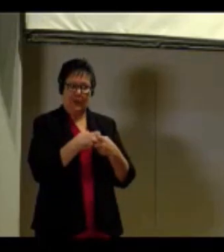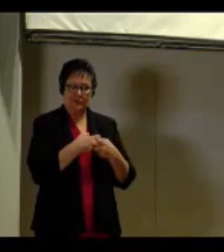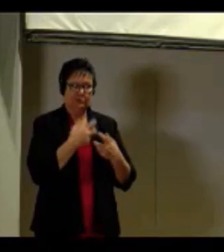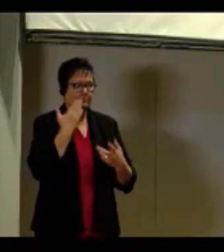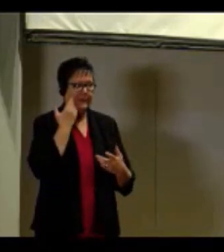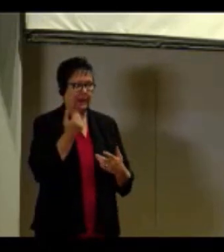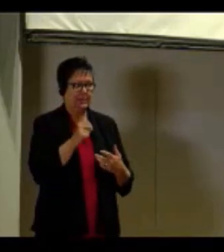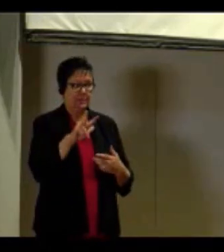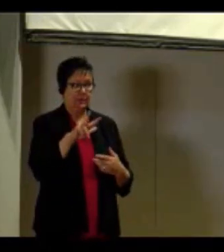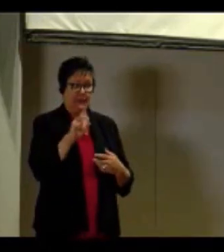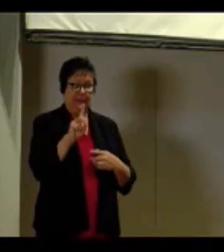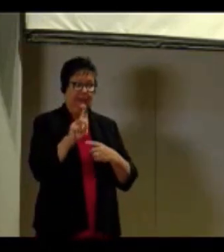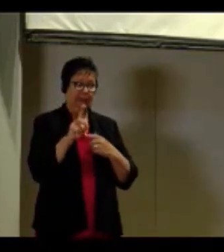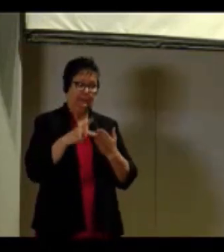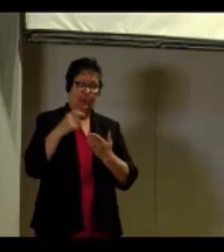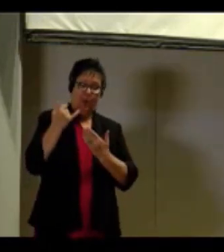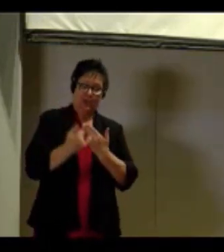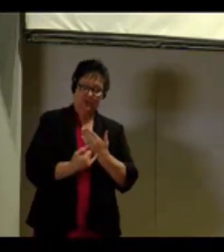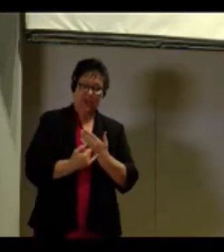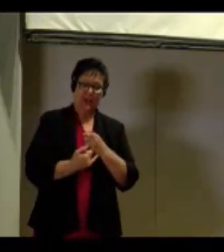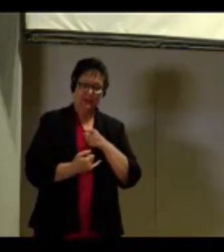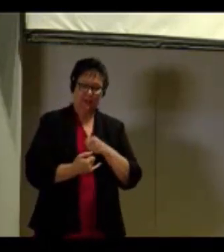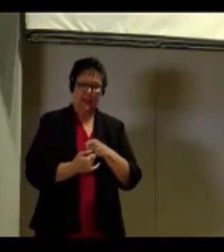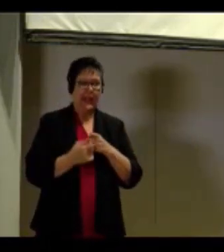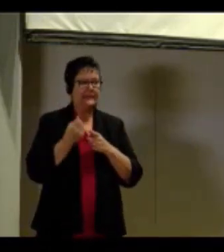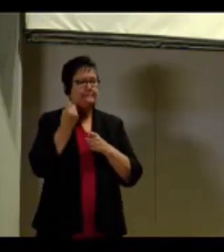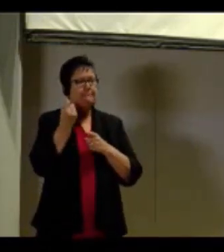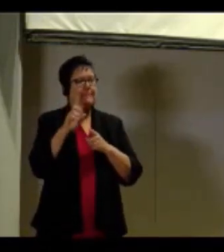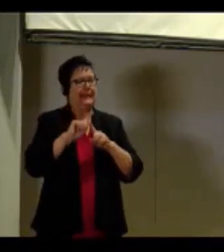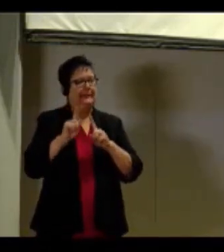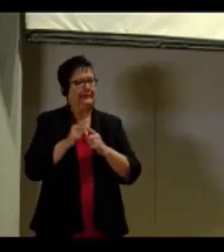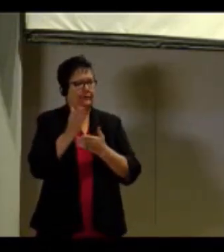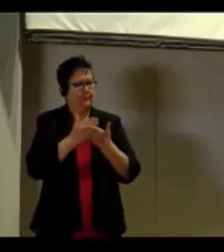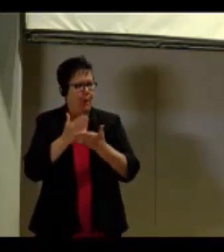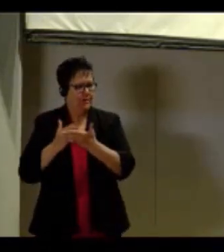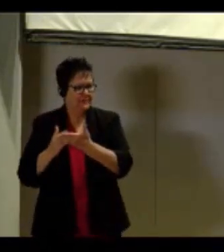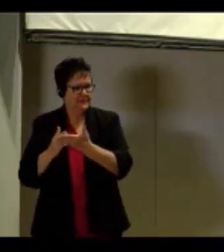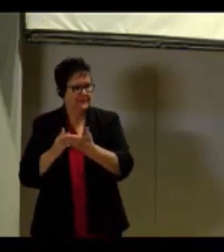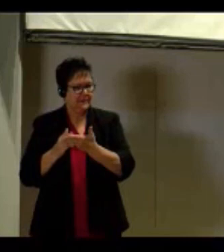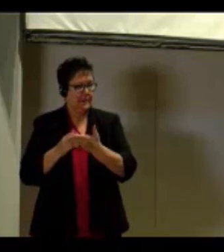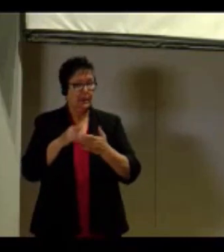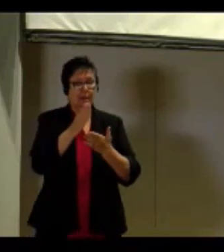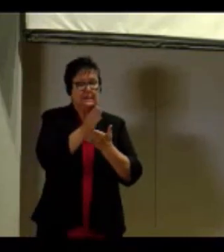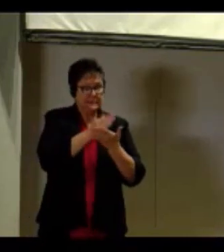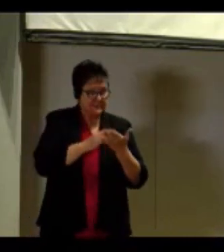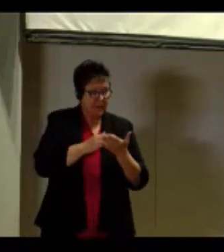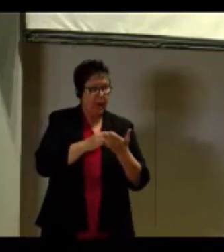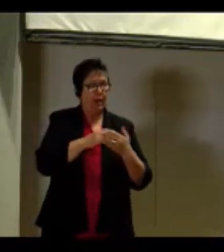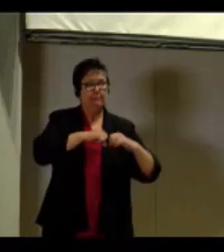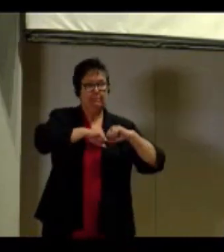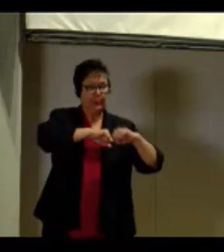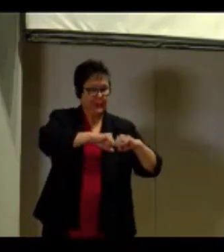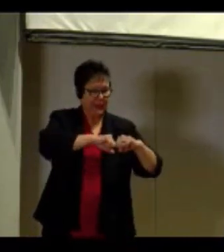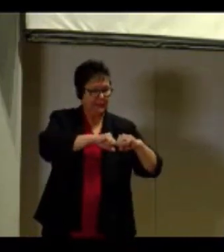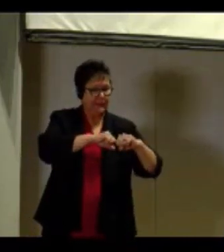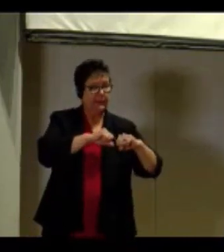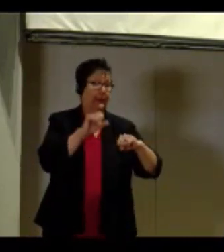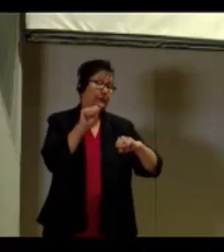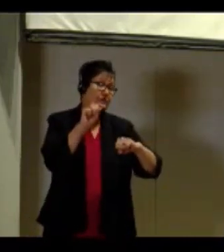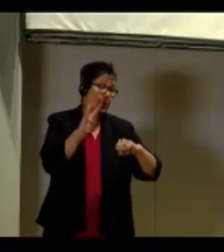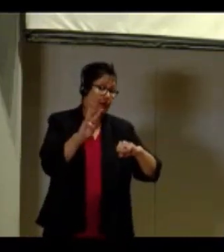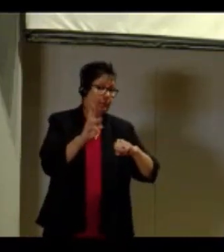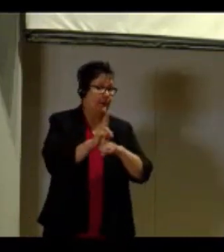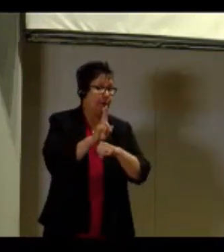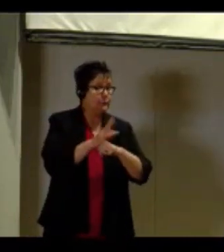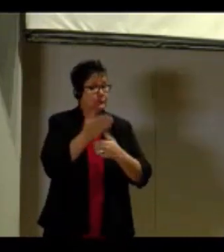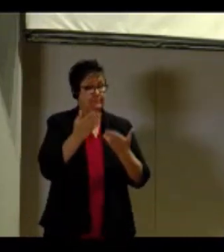3D project has many different components, and some of them may be some of the software that's